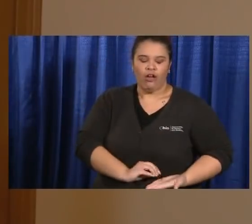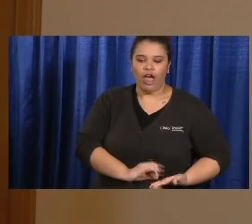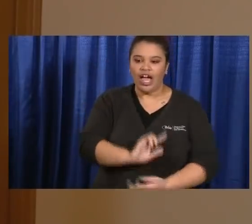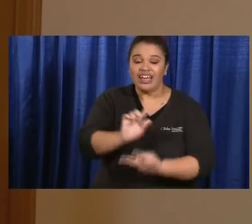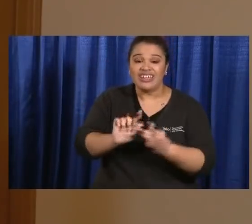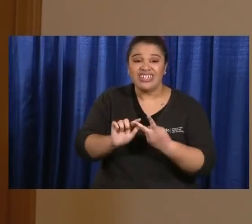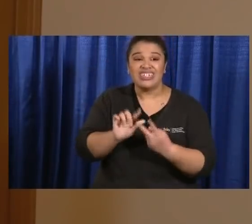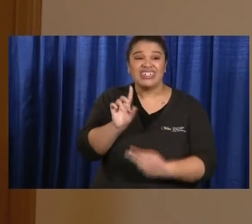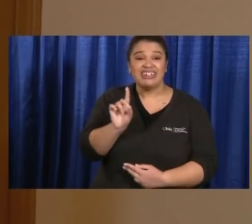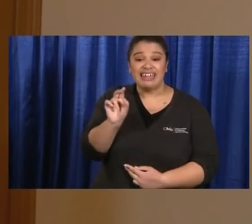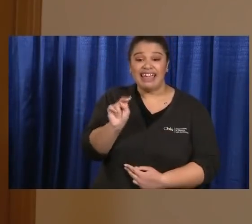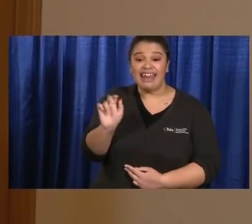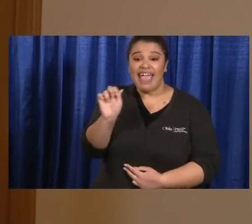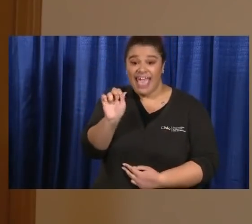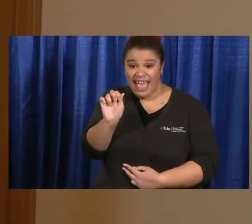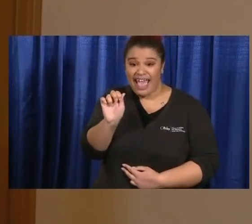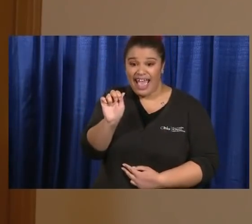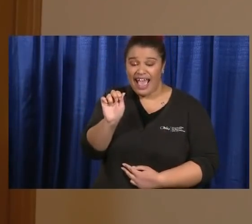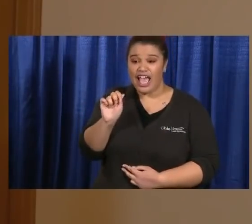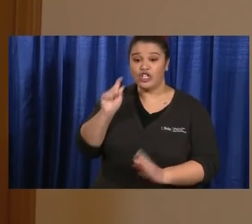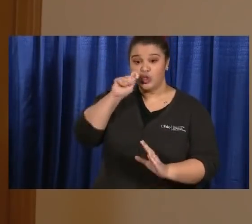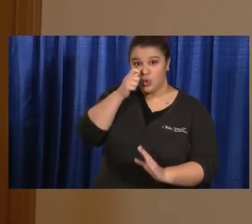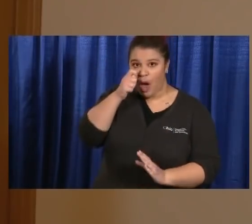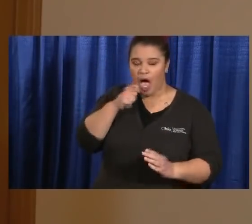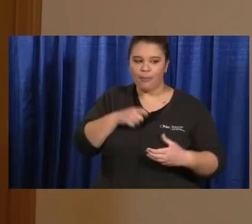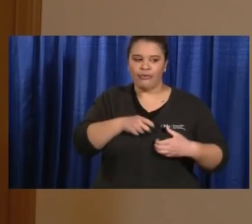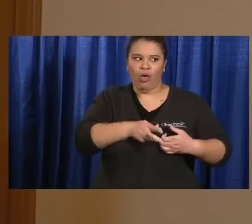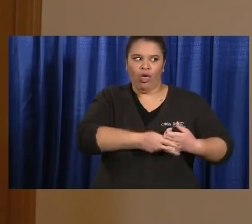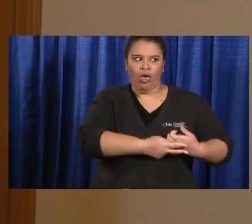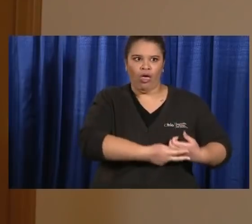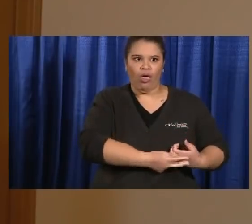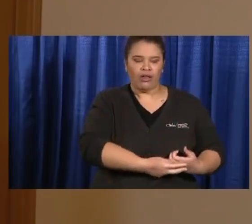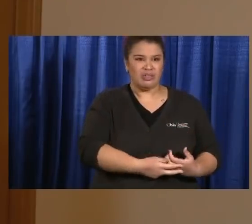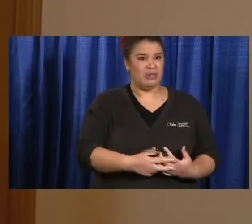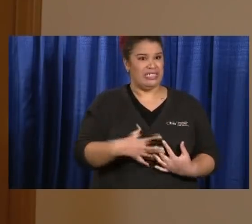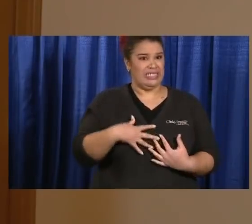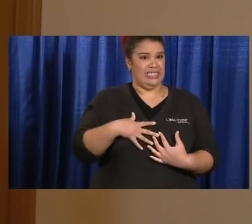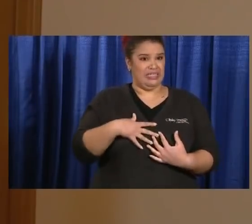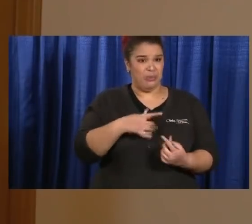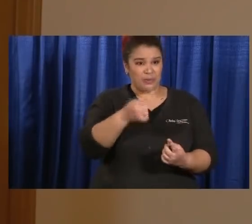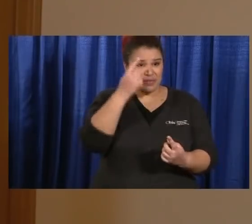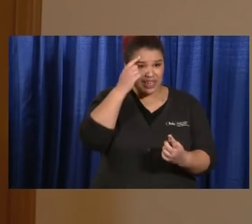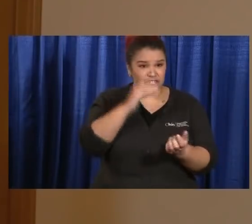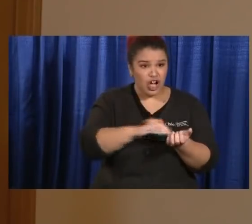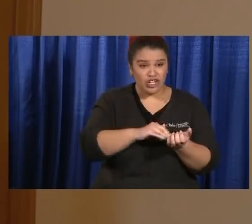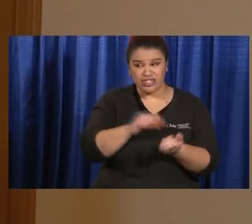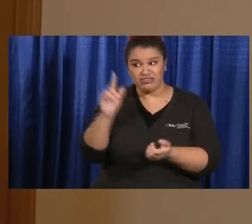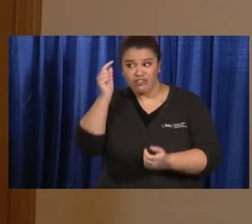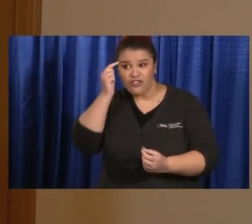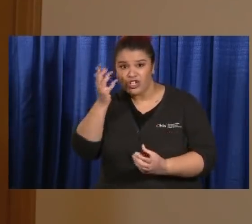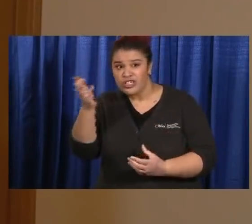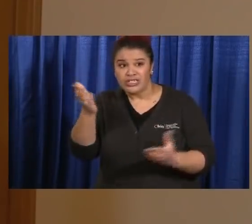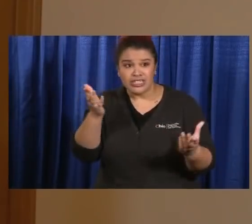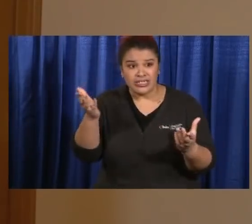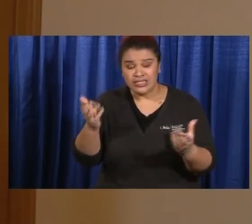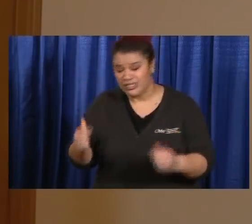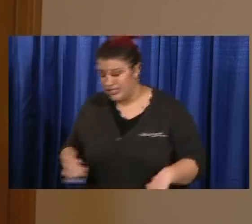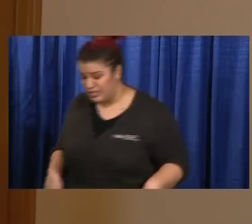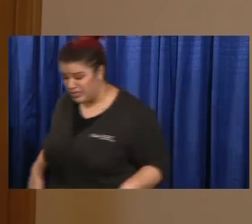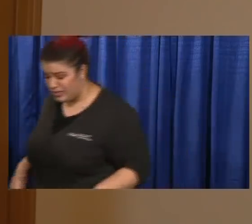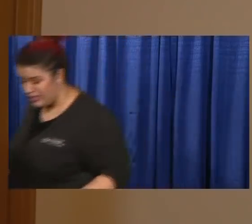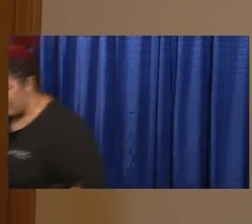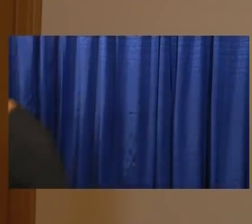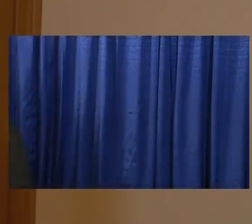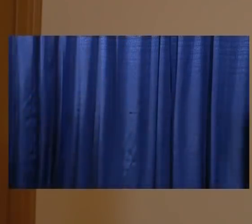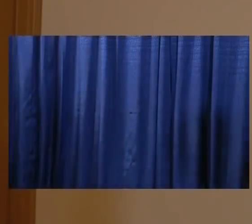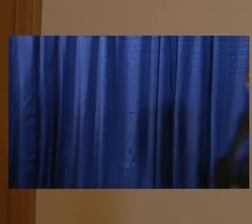advice would you give? And then, like I said, Governor DeWine, if you have thoughts, I'd like to hear them as well. I think all three of us have some very strong feelings about